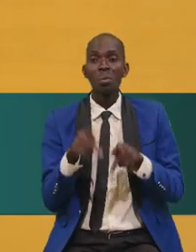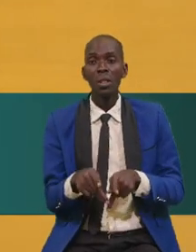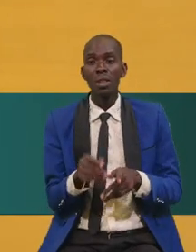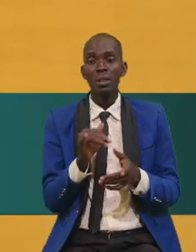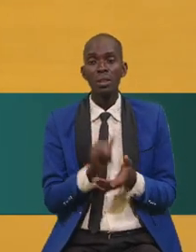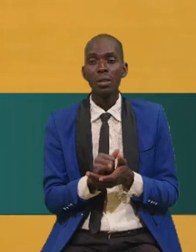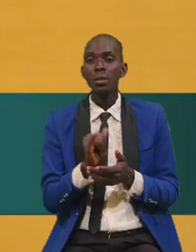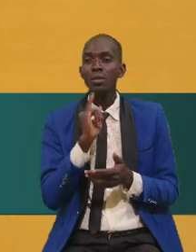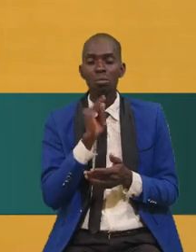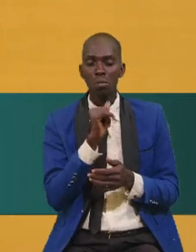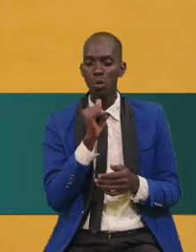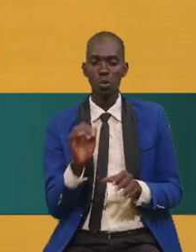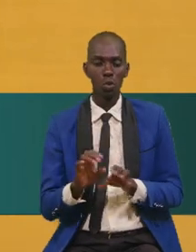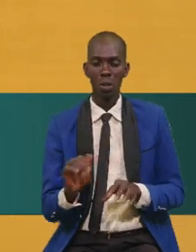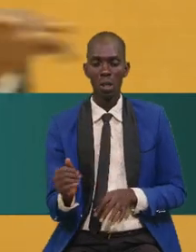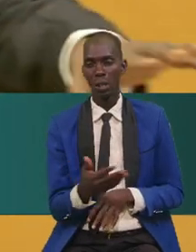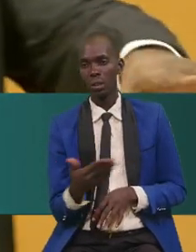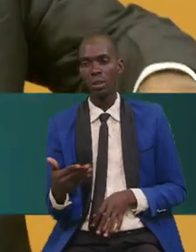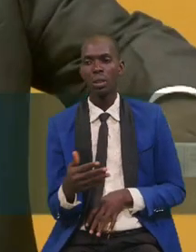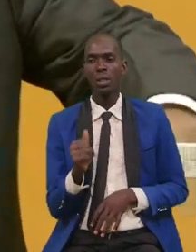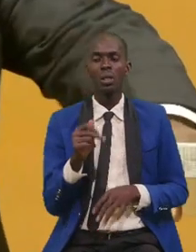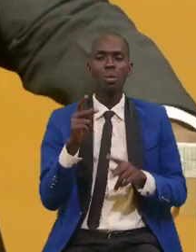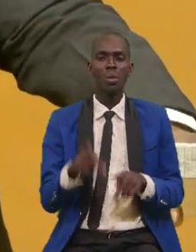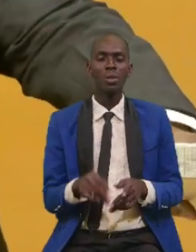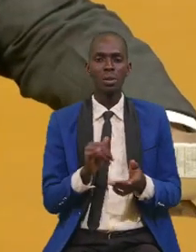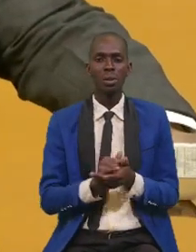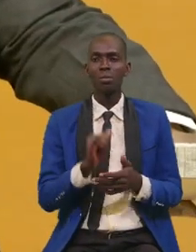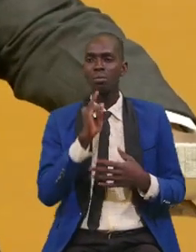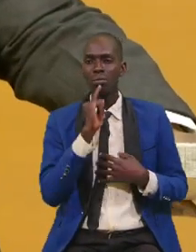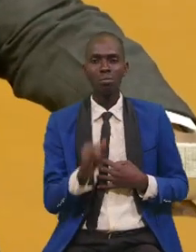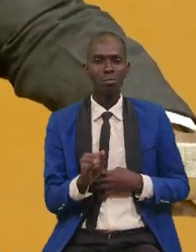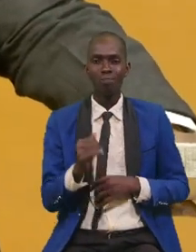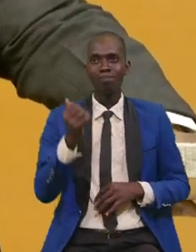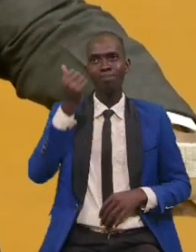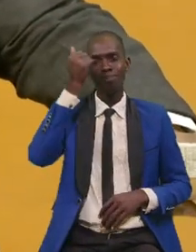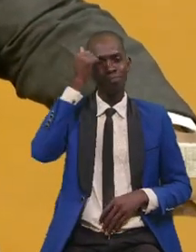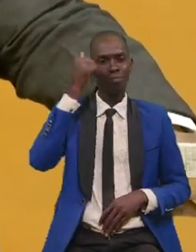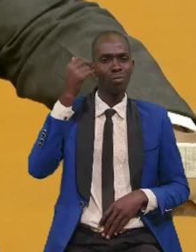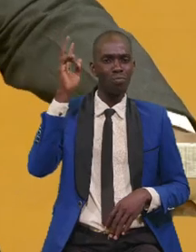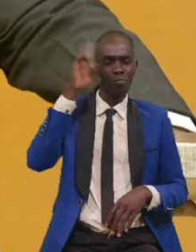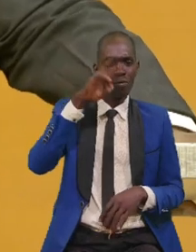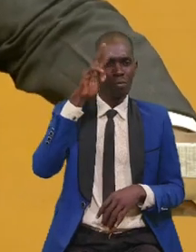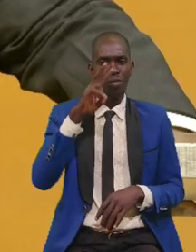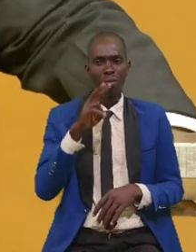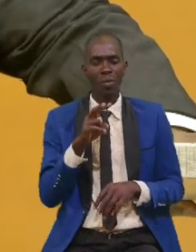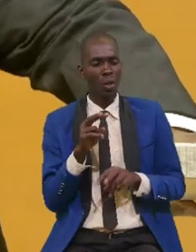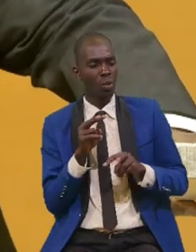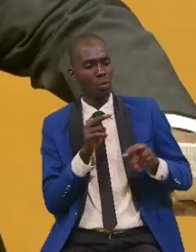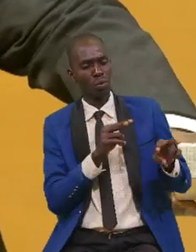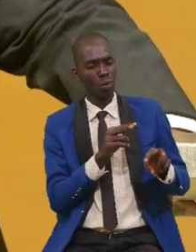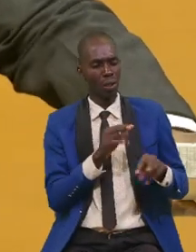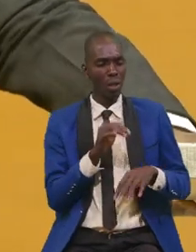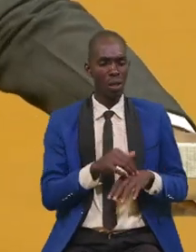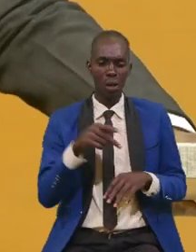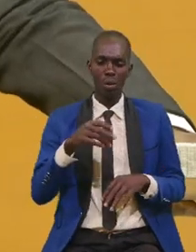a person who was dormant, Paul looked like a madman. Because he's running